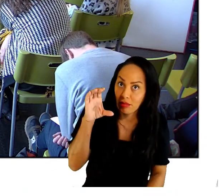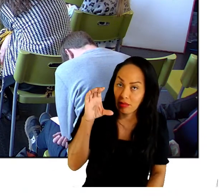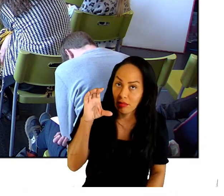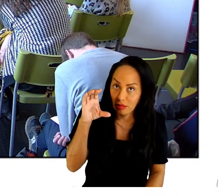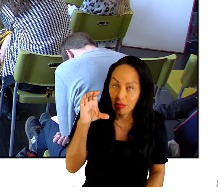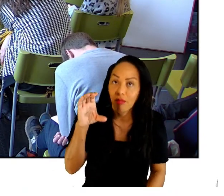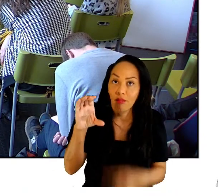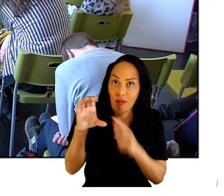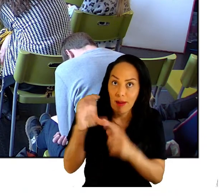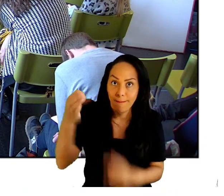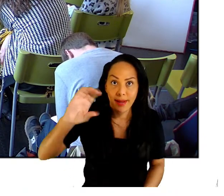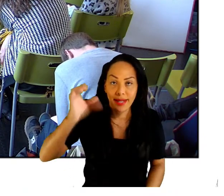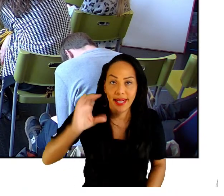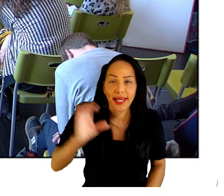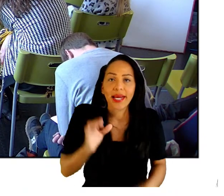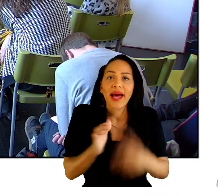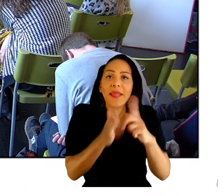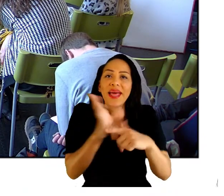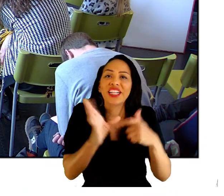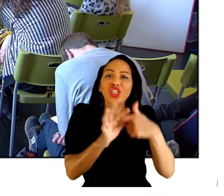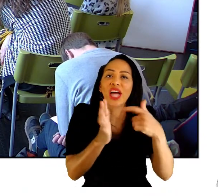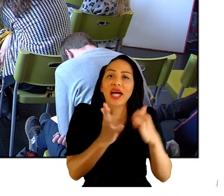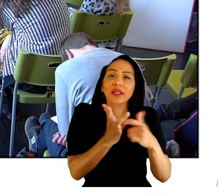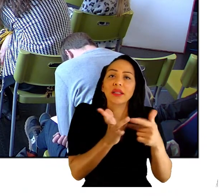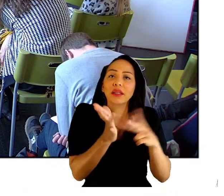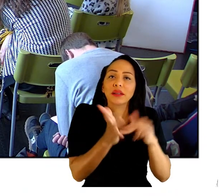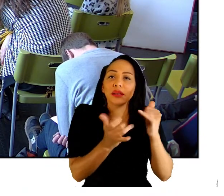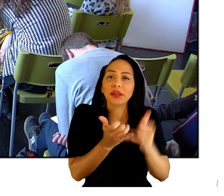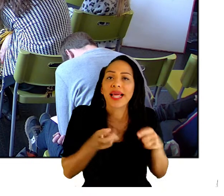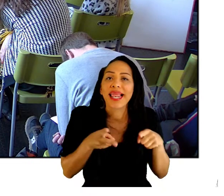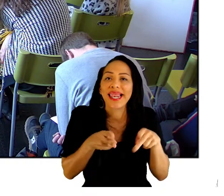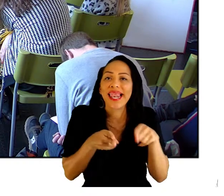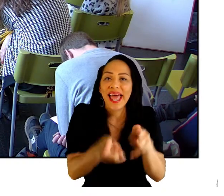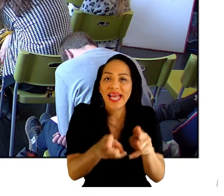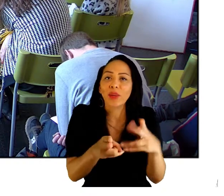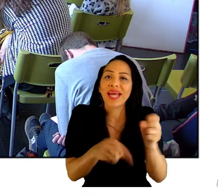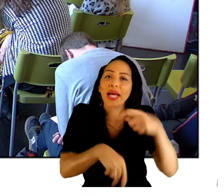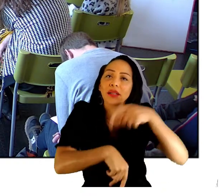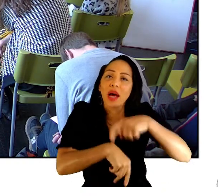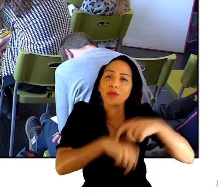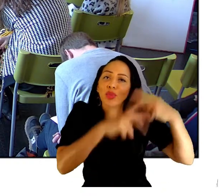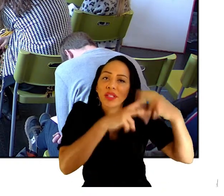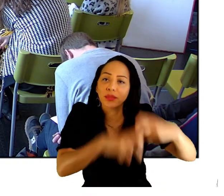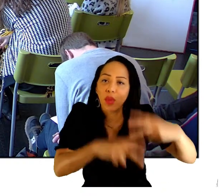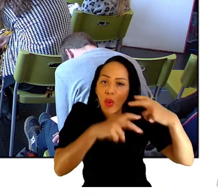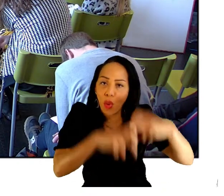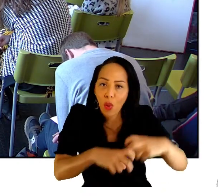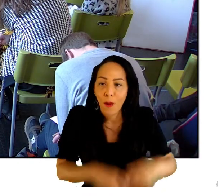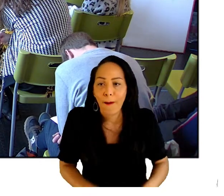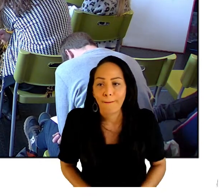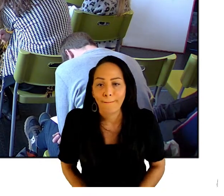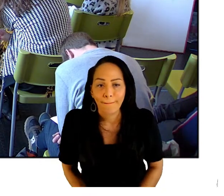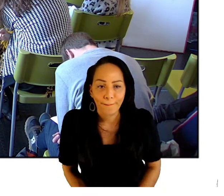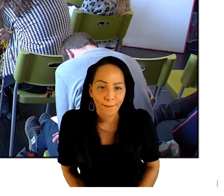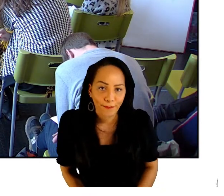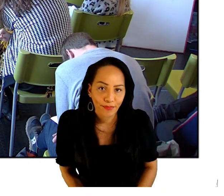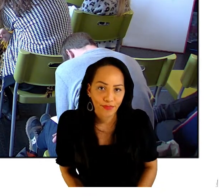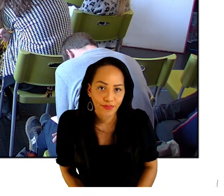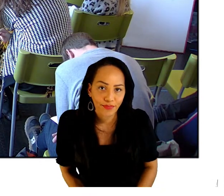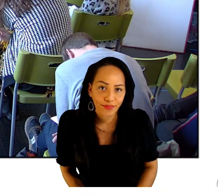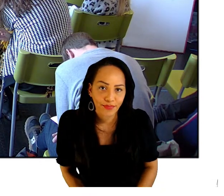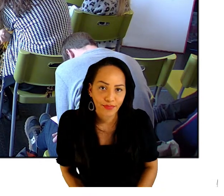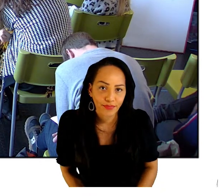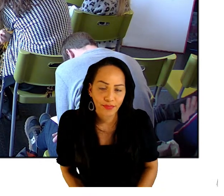Lane in North London. Most importantly, this wasn't tied to any result. We just had, we didn't have